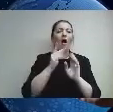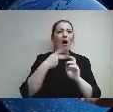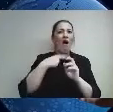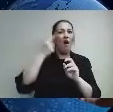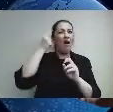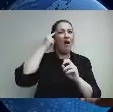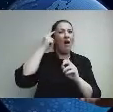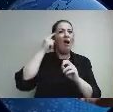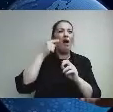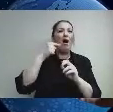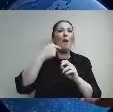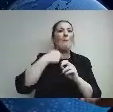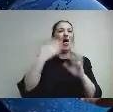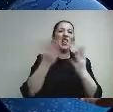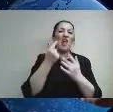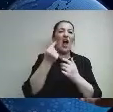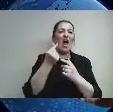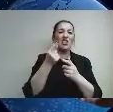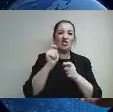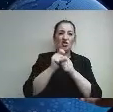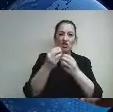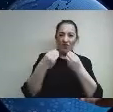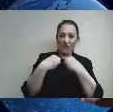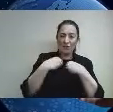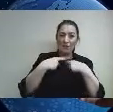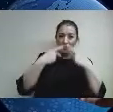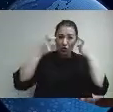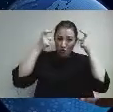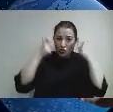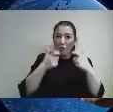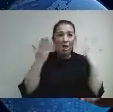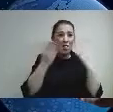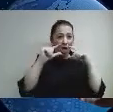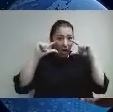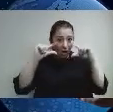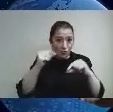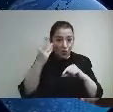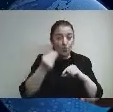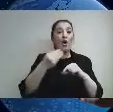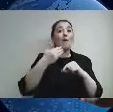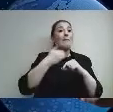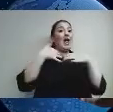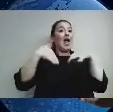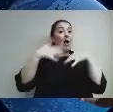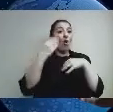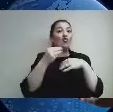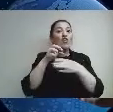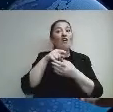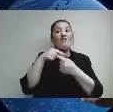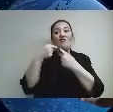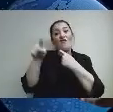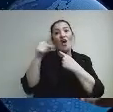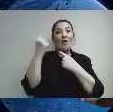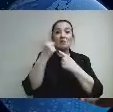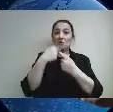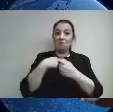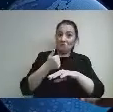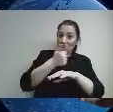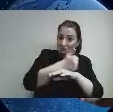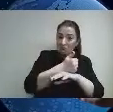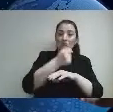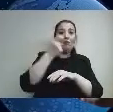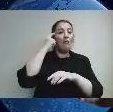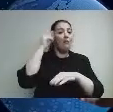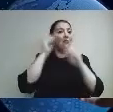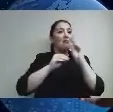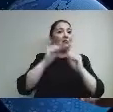different job? Uh, that's what I figured out at the beginning, that that's just a tick